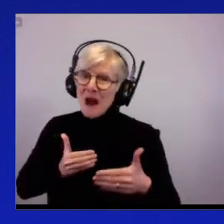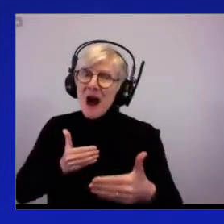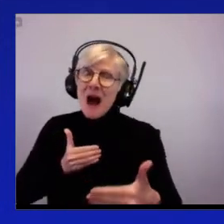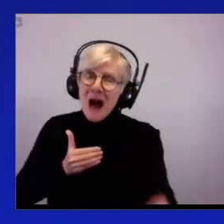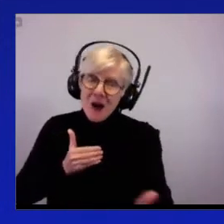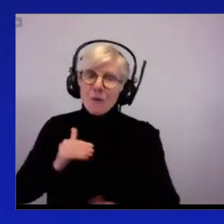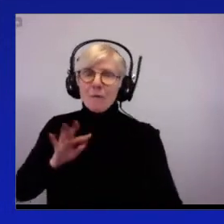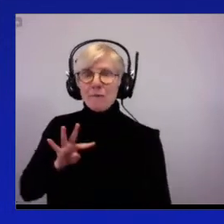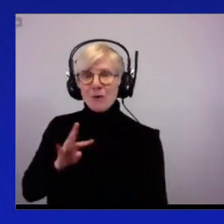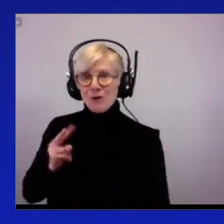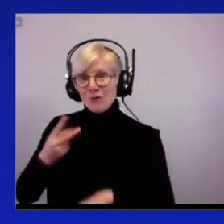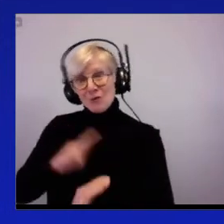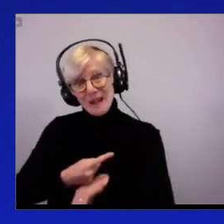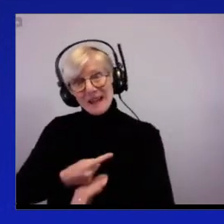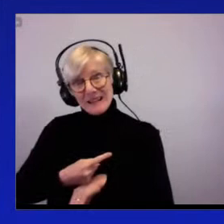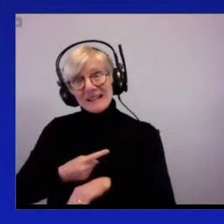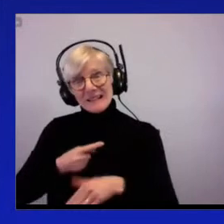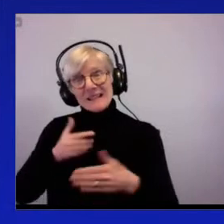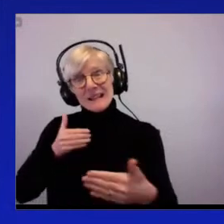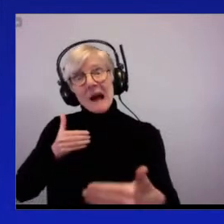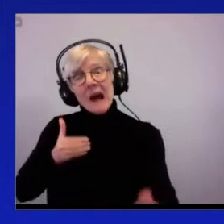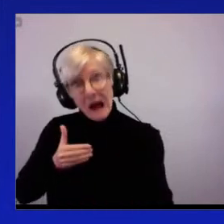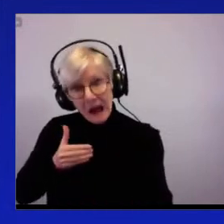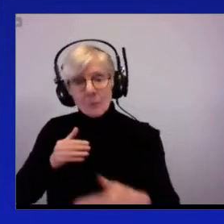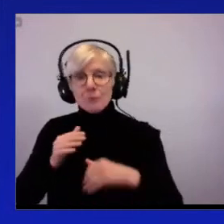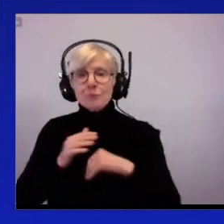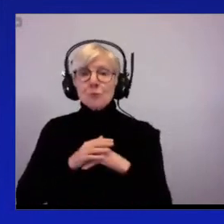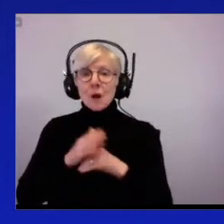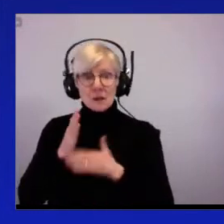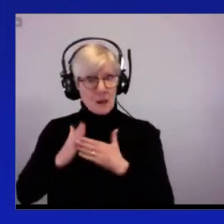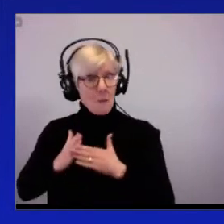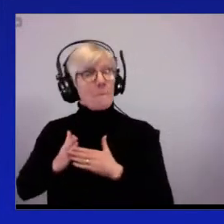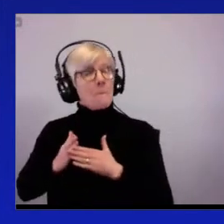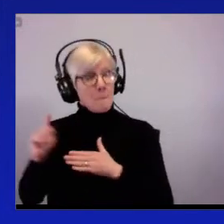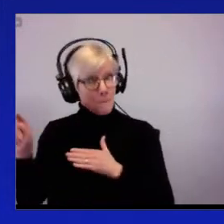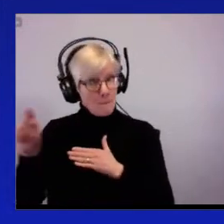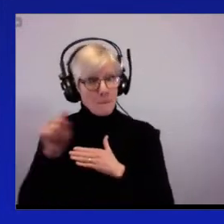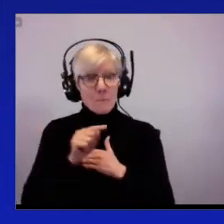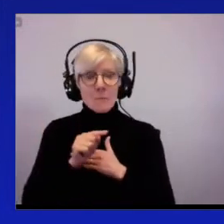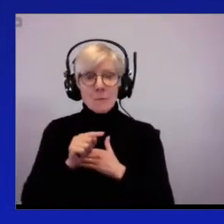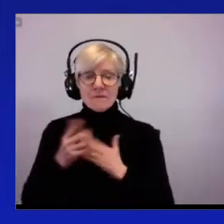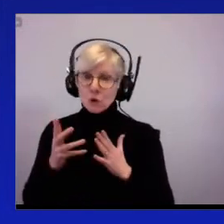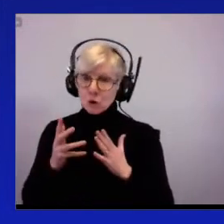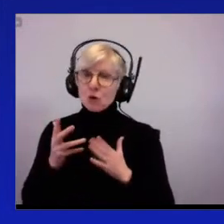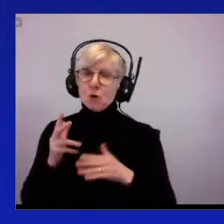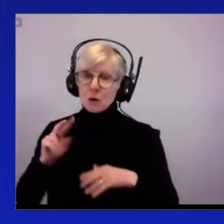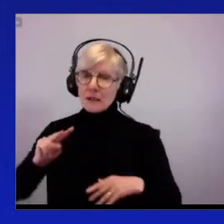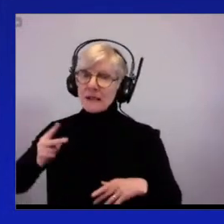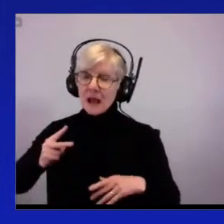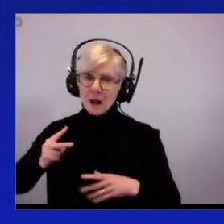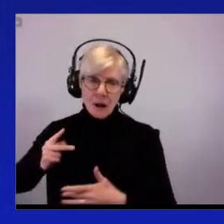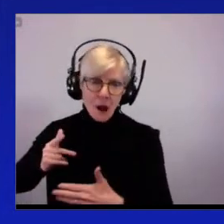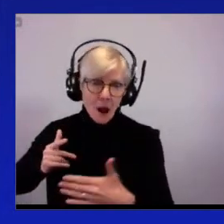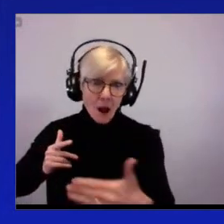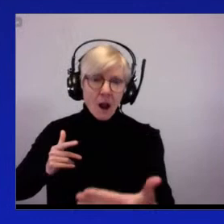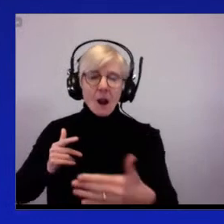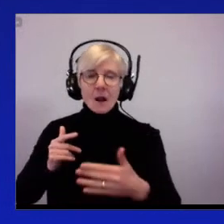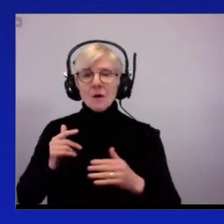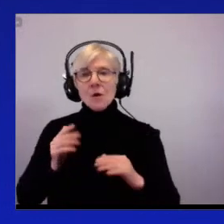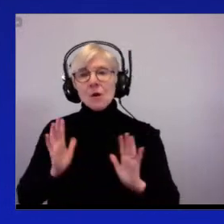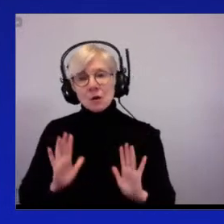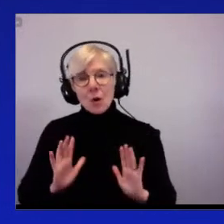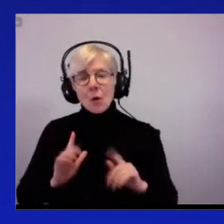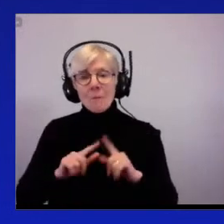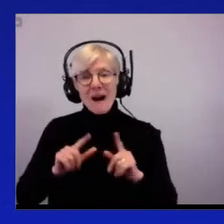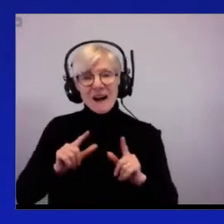where people in the studies sometimes had their vaccine up to that point in time. And again, we don't have